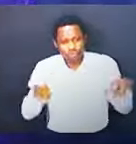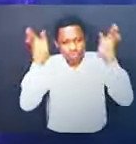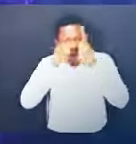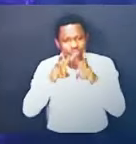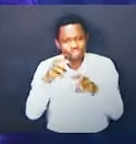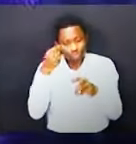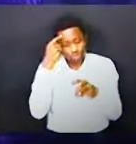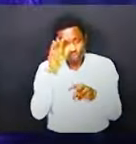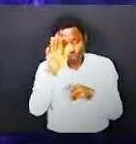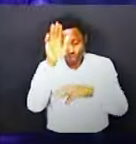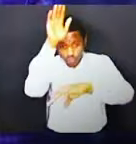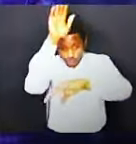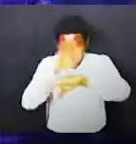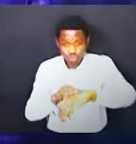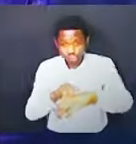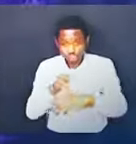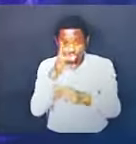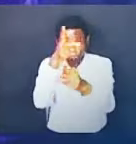received.